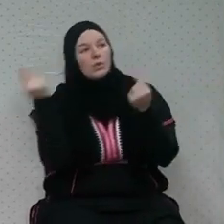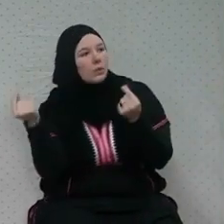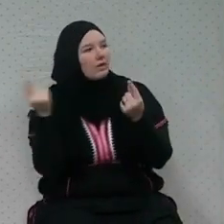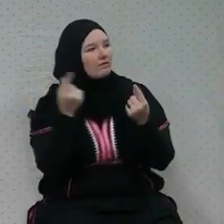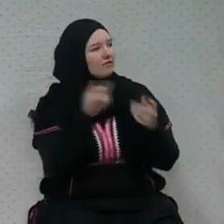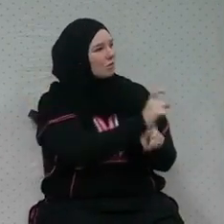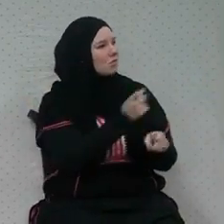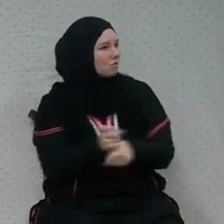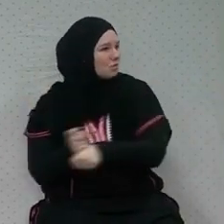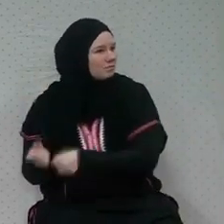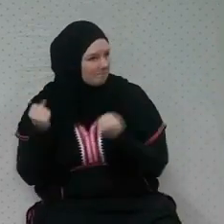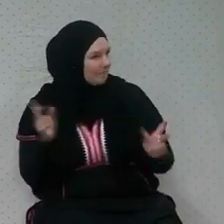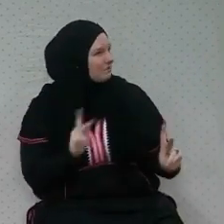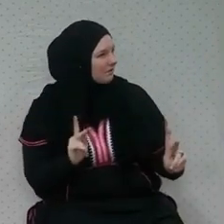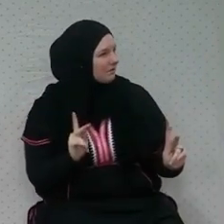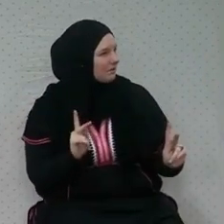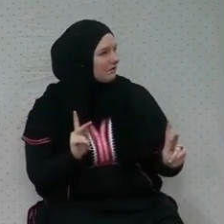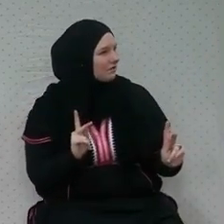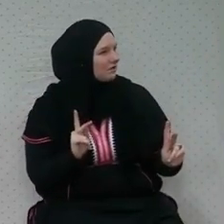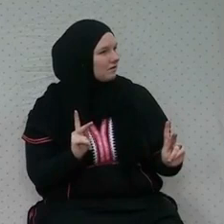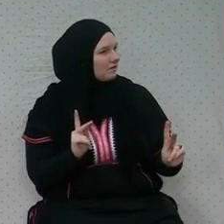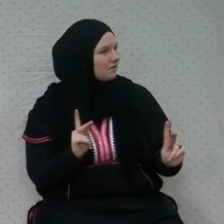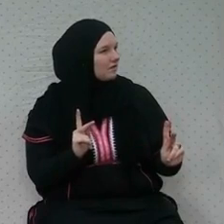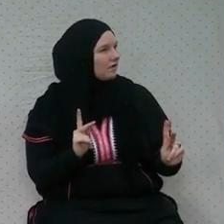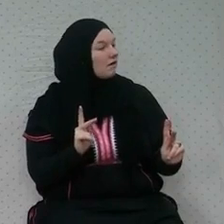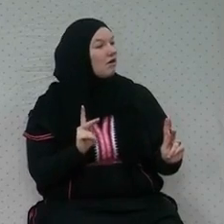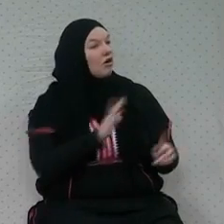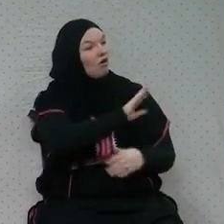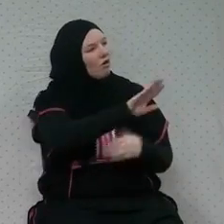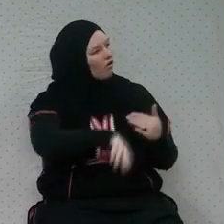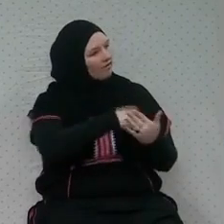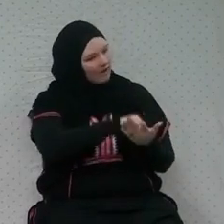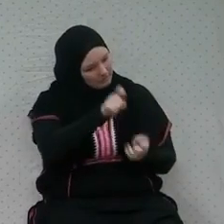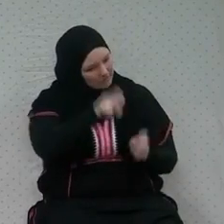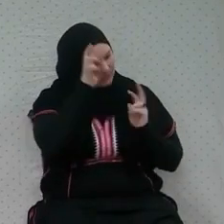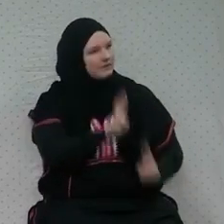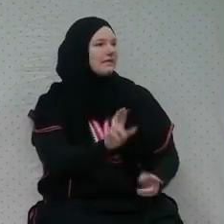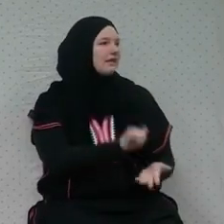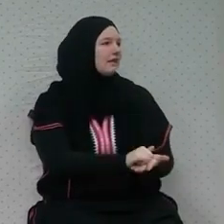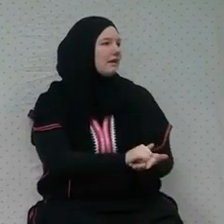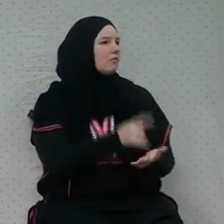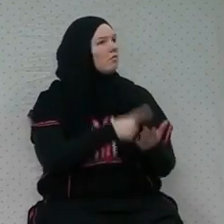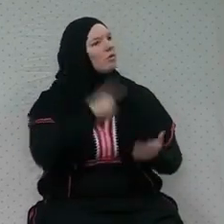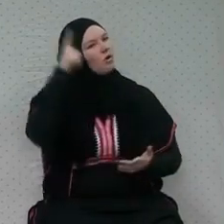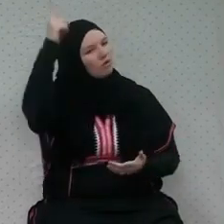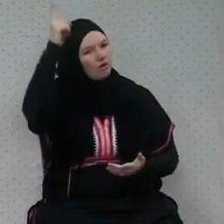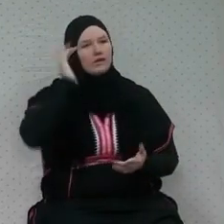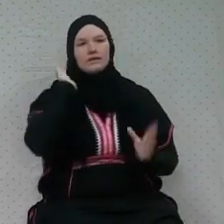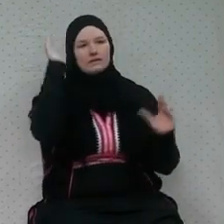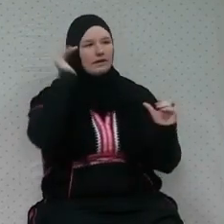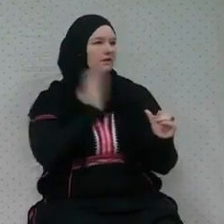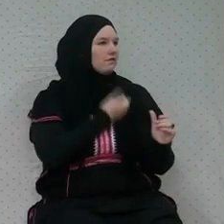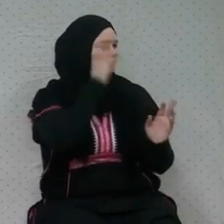hereafter. All of these fall under disrespecting what Allah expects us to